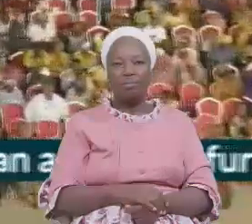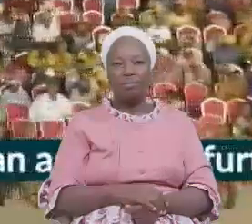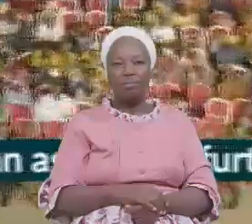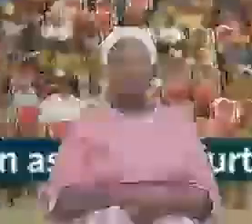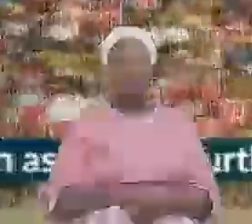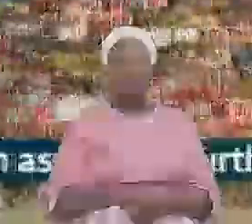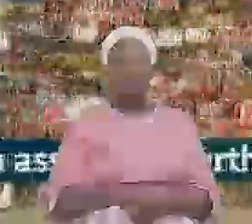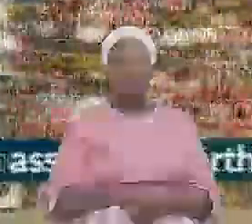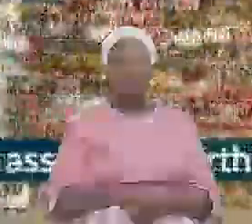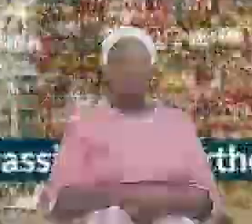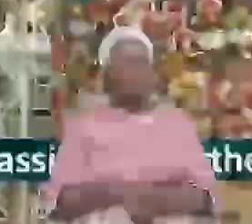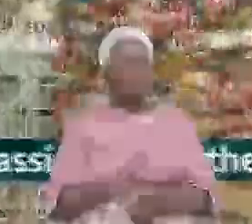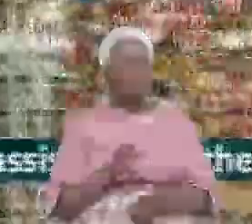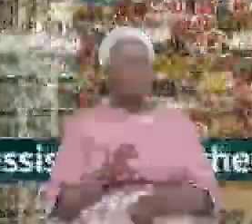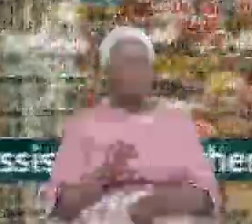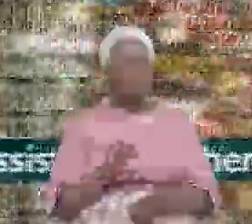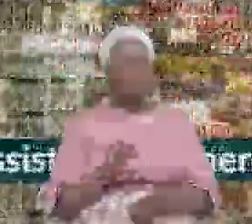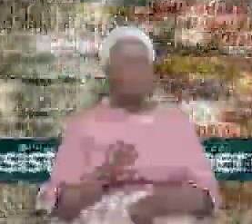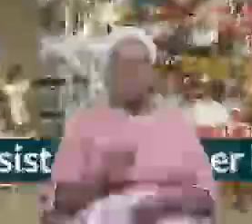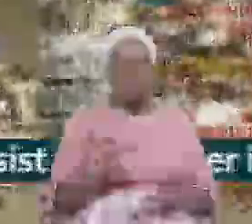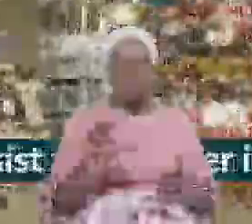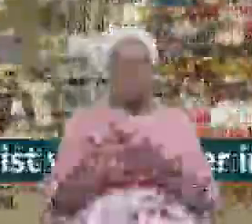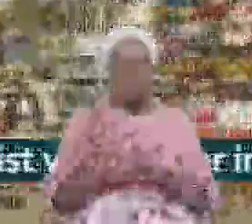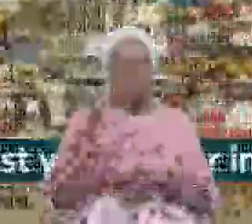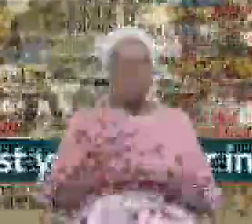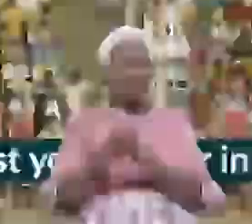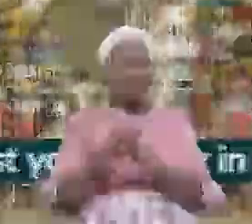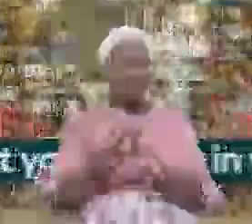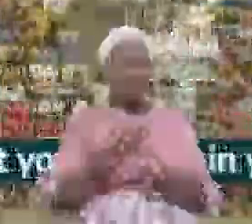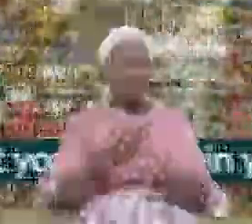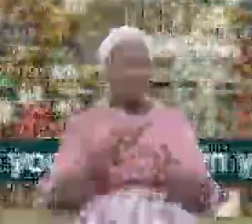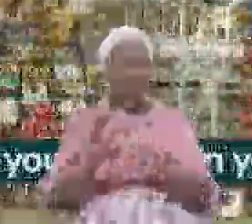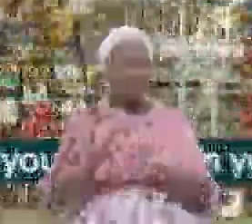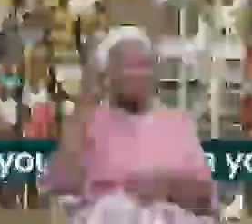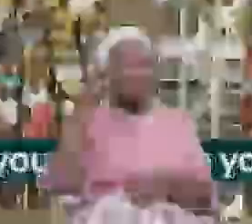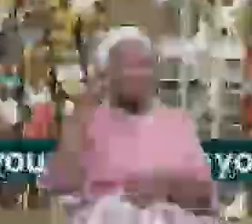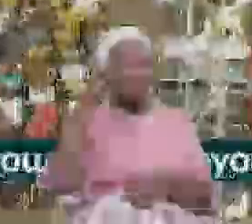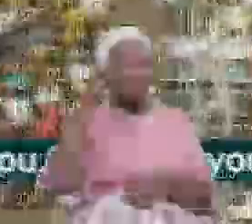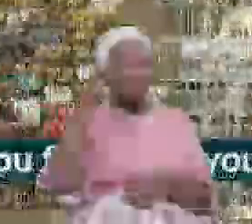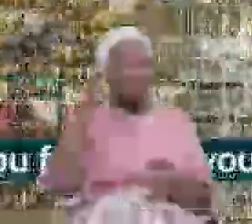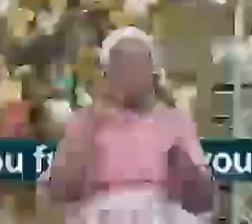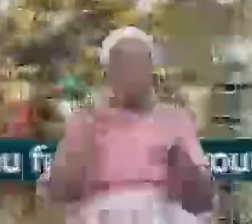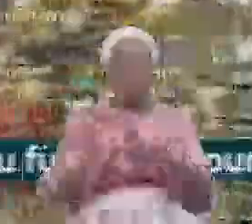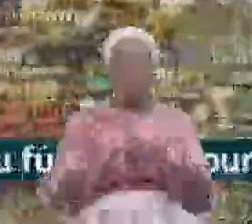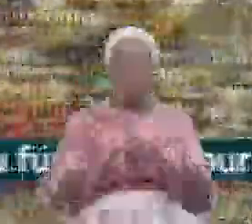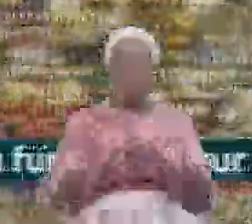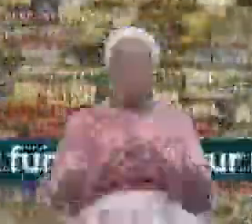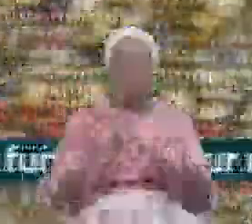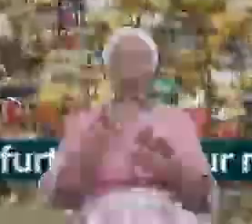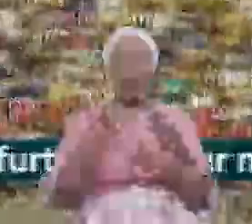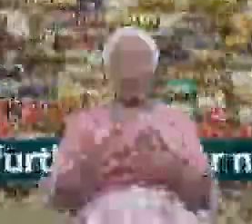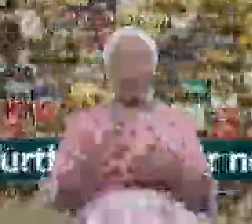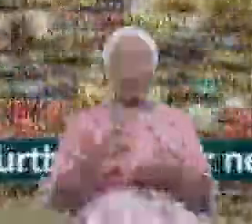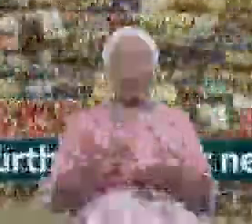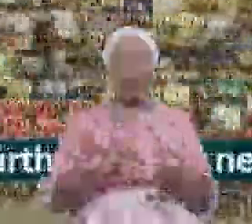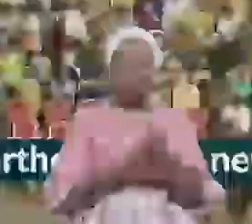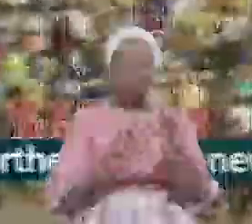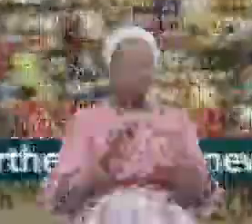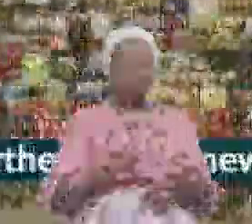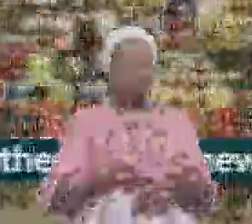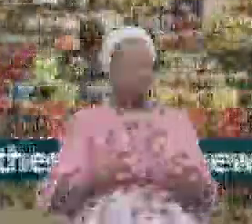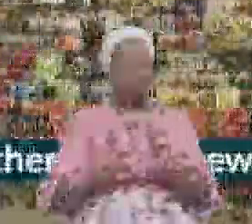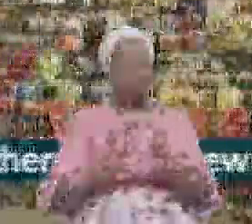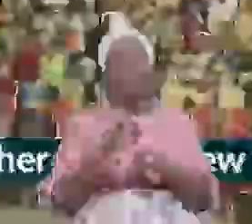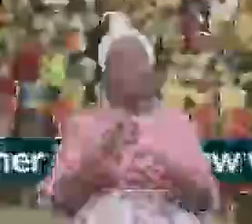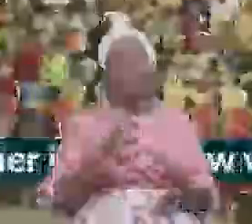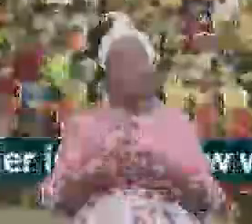So you make us to know, the ushers, the follow-up brethren, let's know if you are through